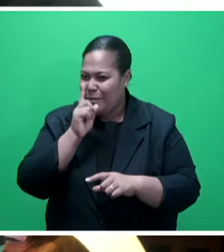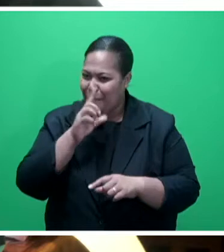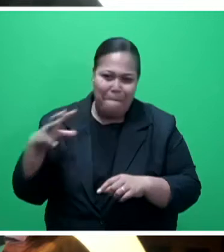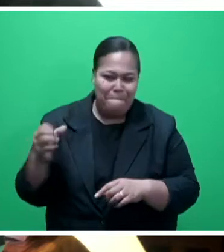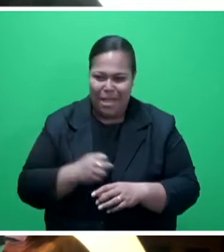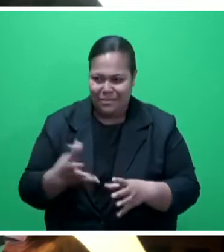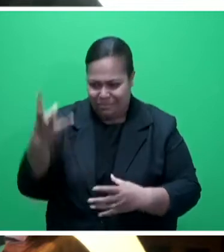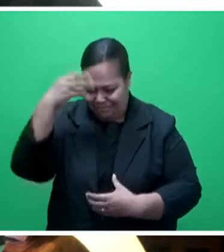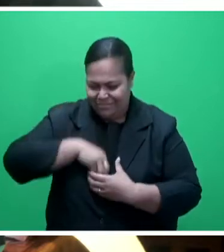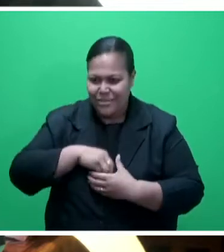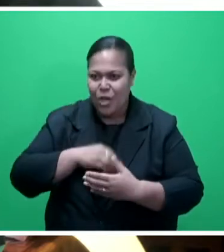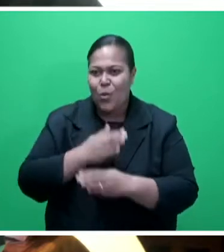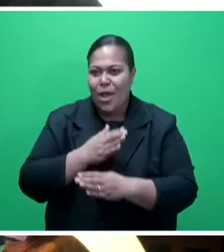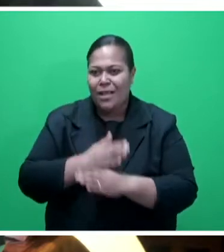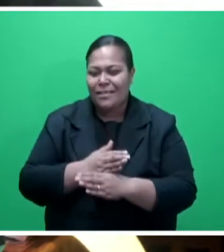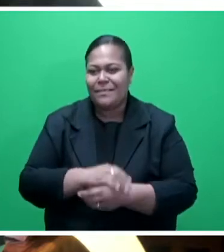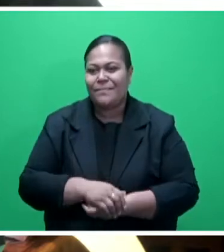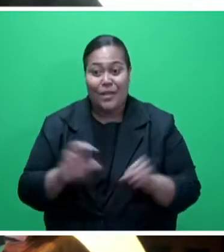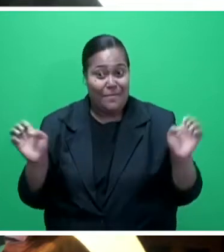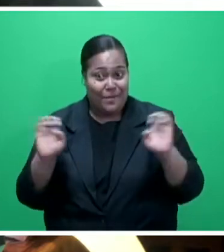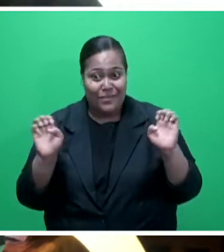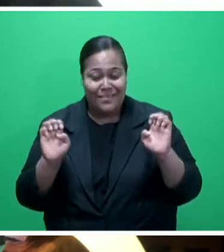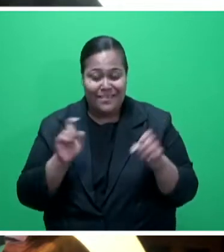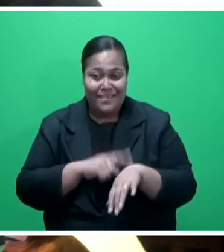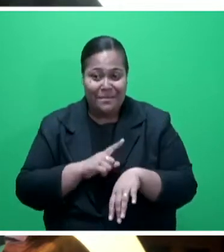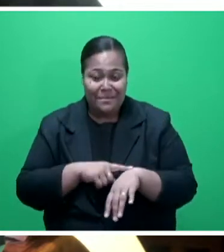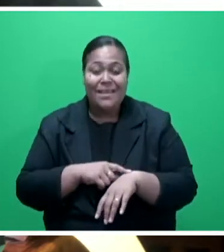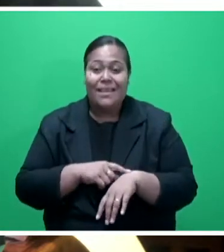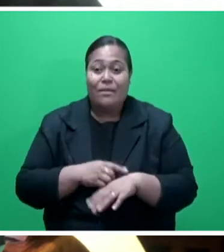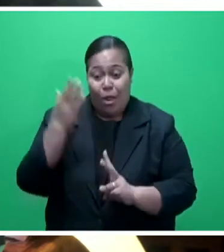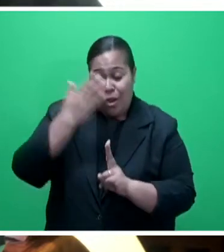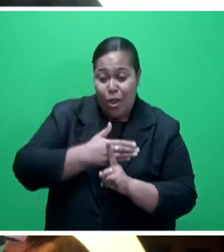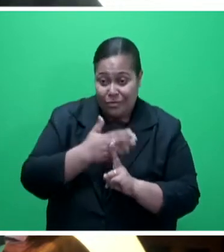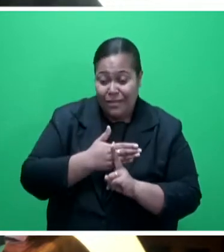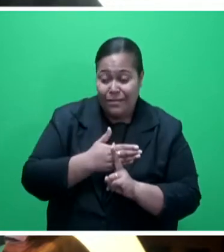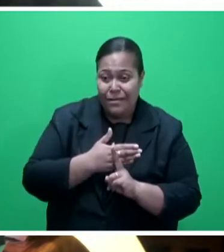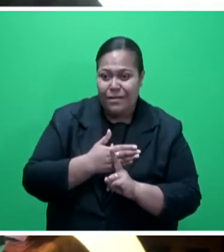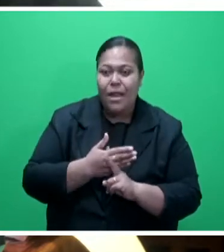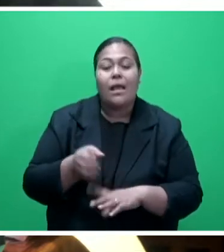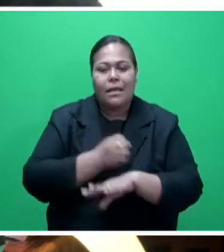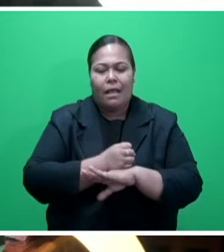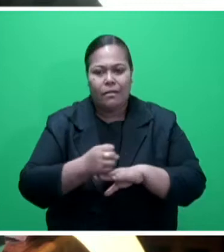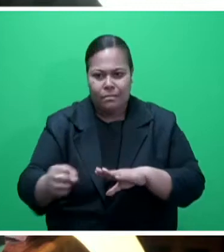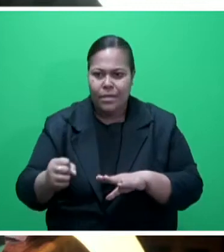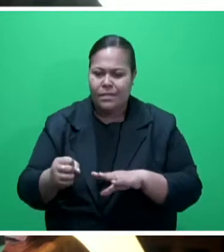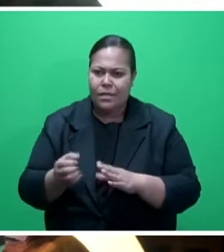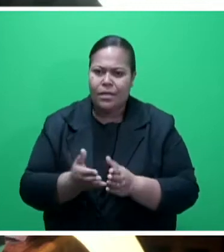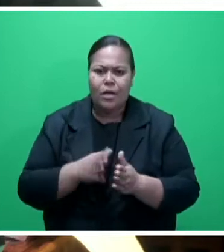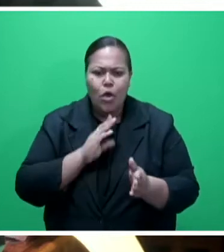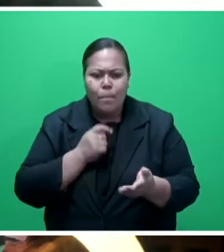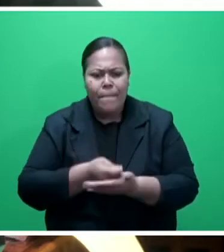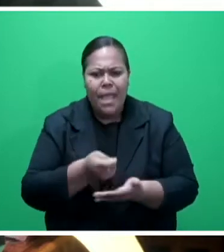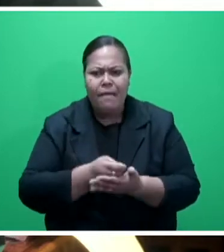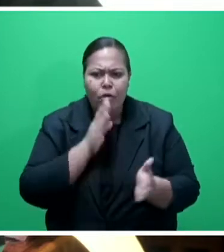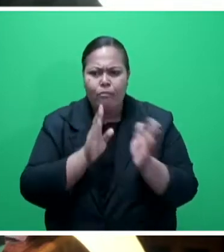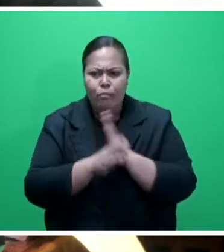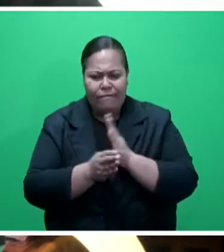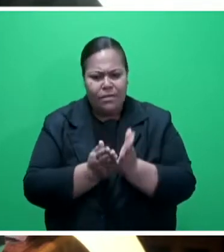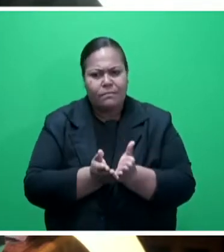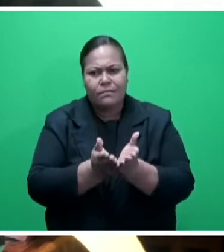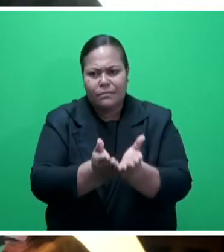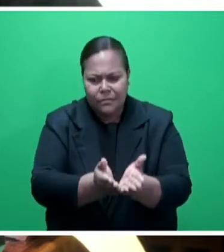such. In light of the lockdown, Mr. Speaker, sir, government had to charter private vessels that not only took food rations and